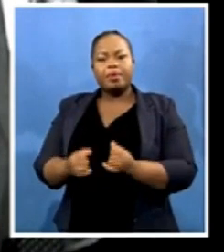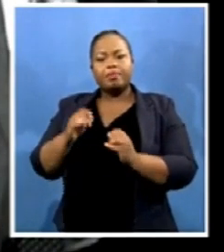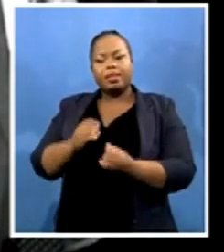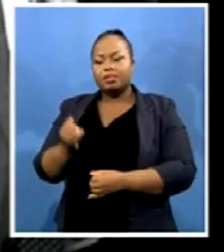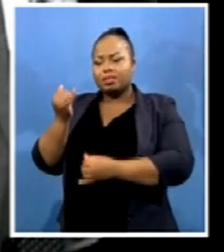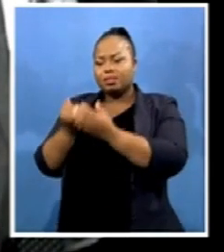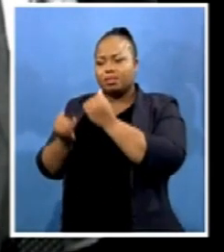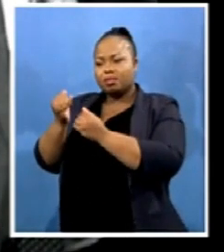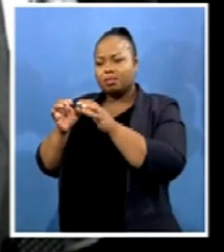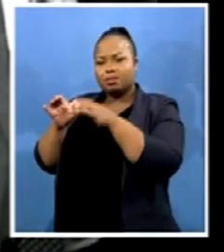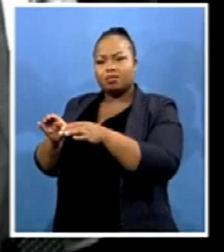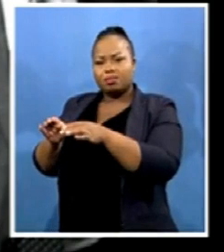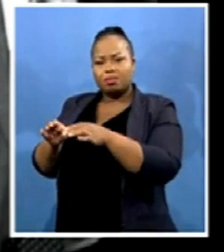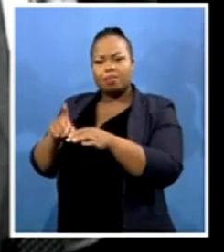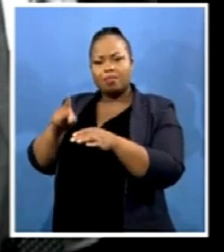at least